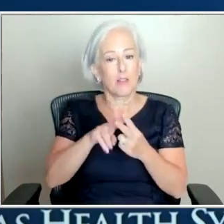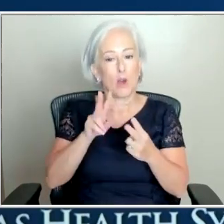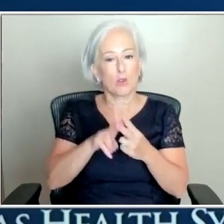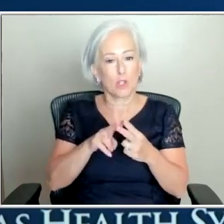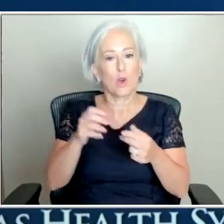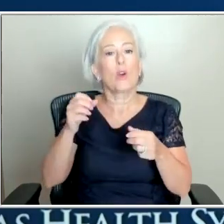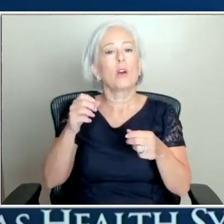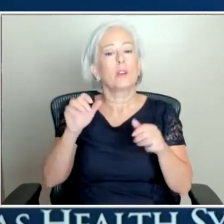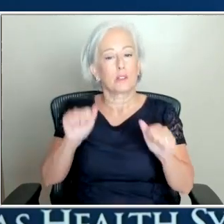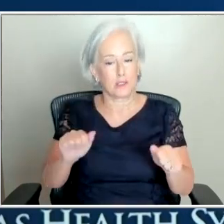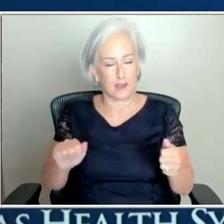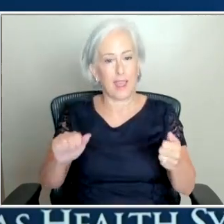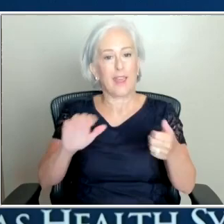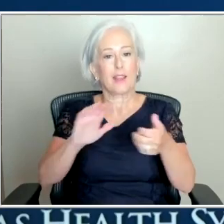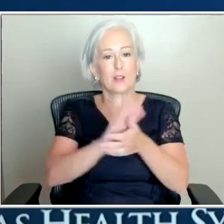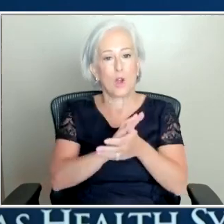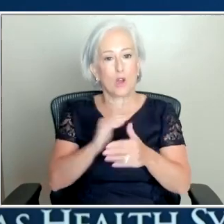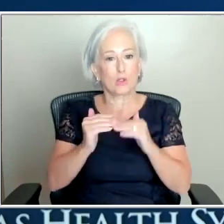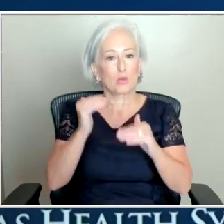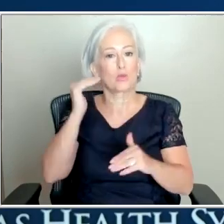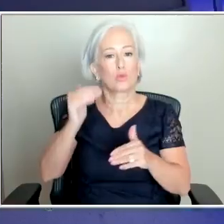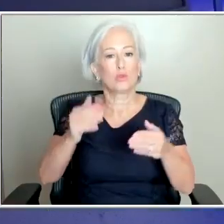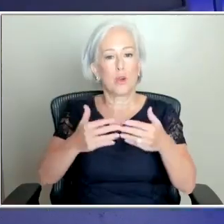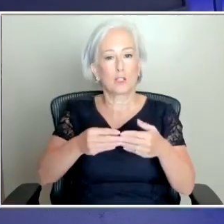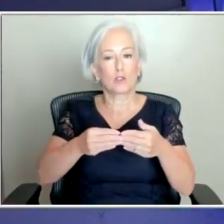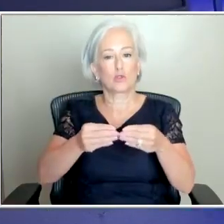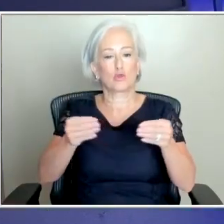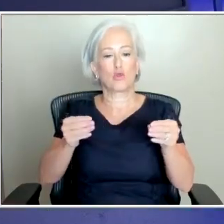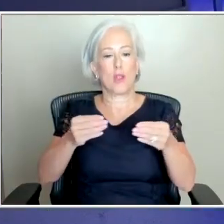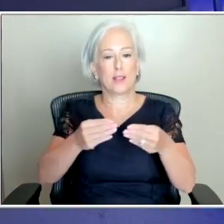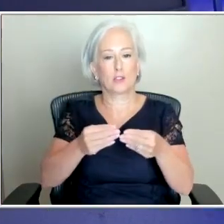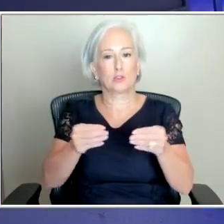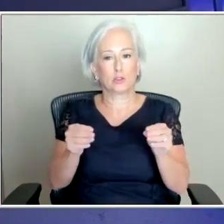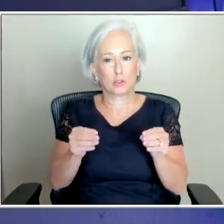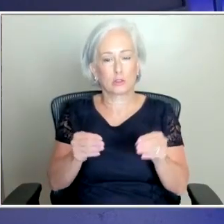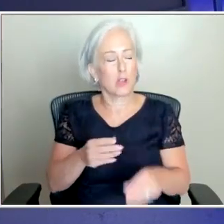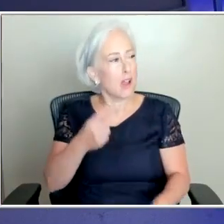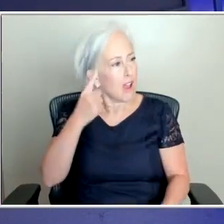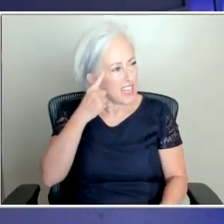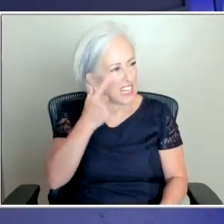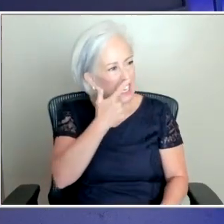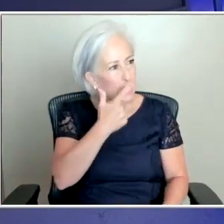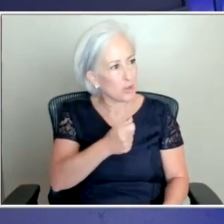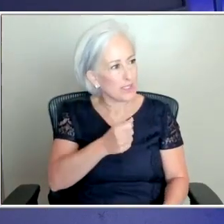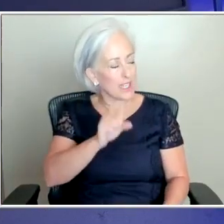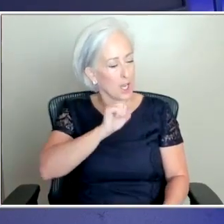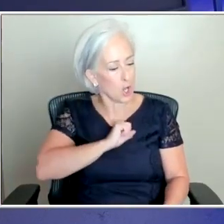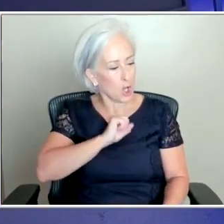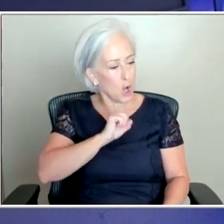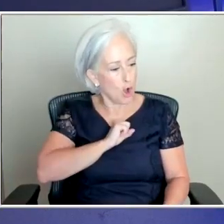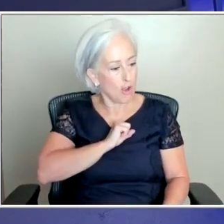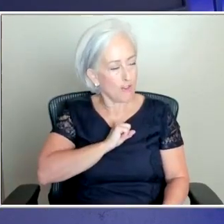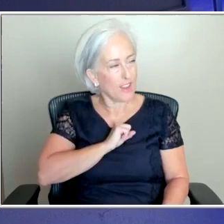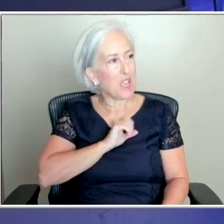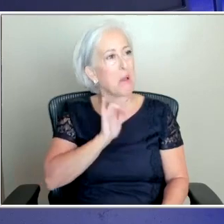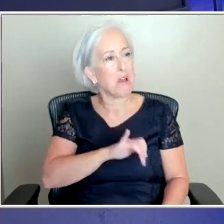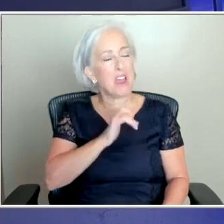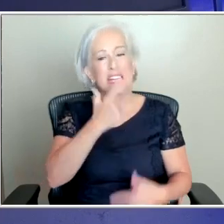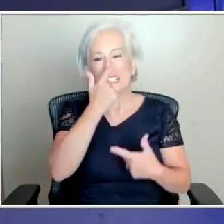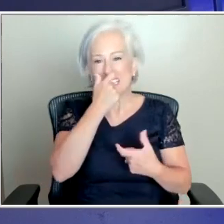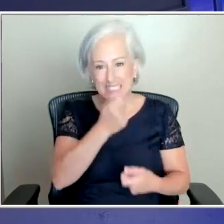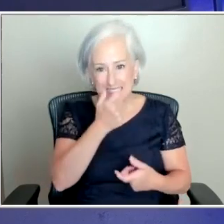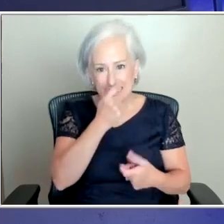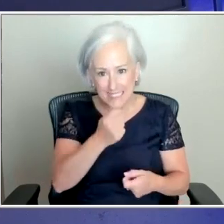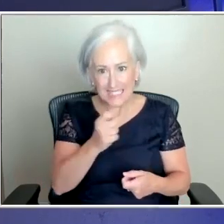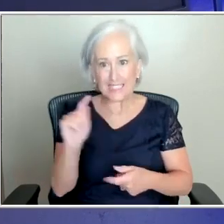pelvic floor over years. That's interesting. Constant coughing, which of course you do feel that down there. Yeah. The cough, the sneeze and pee, as we always